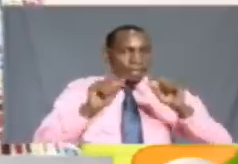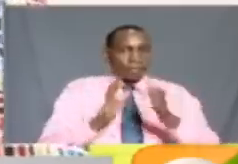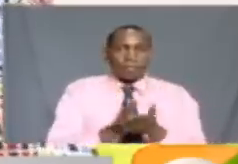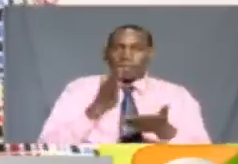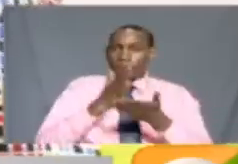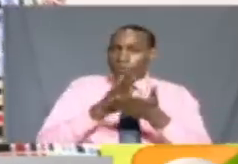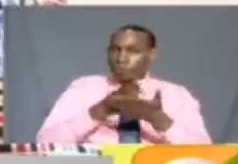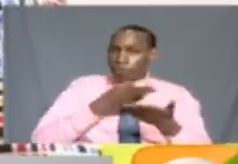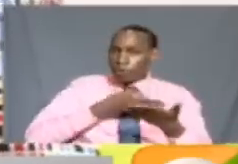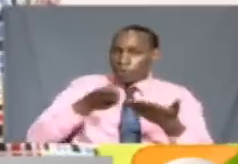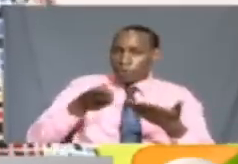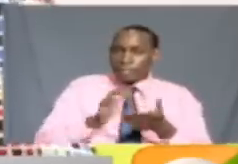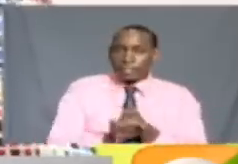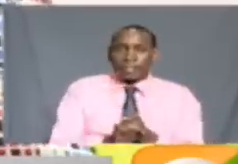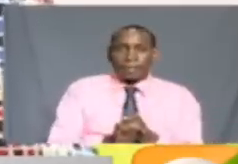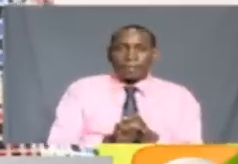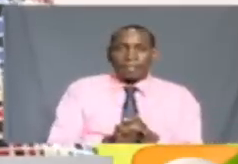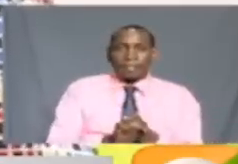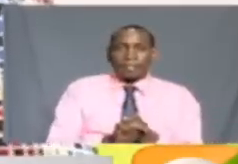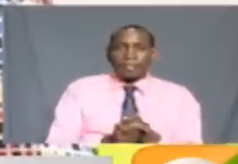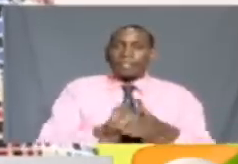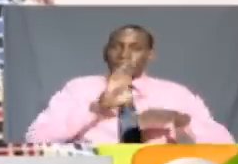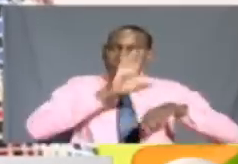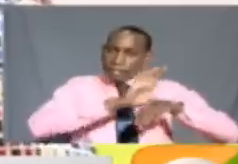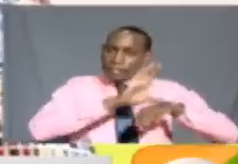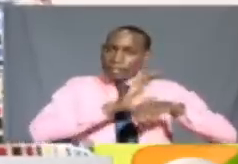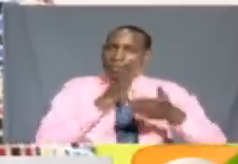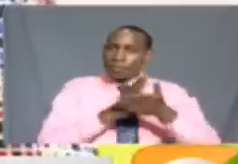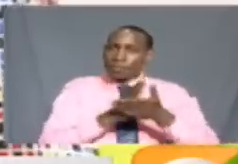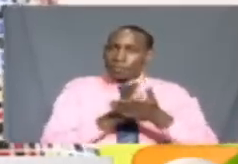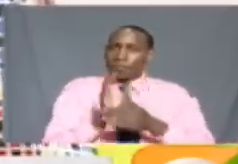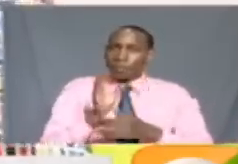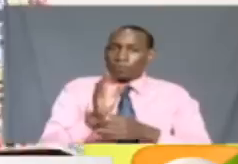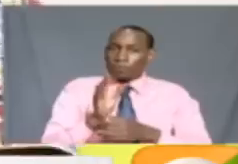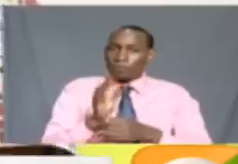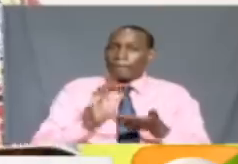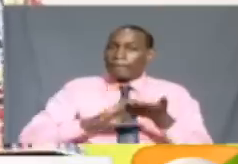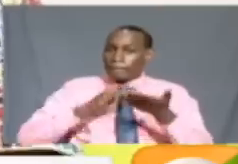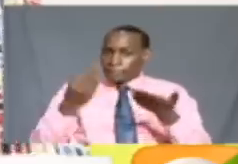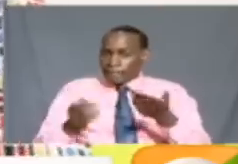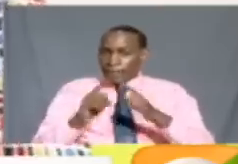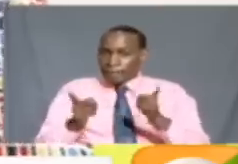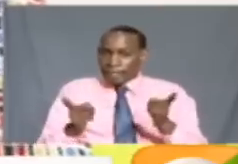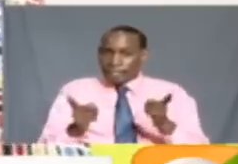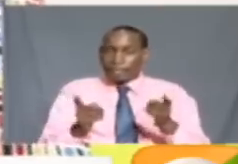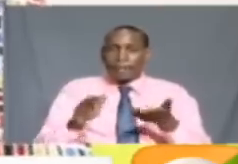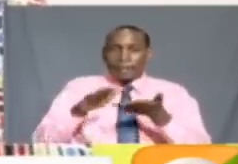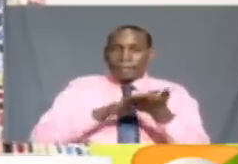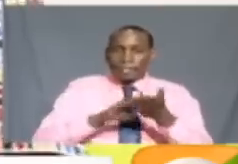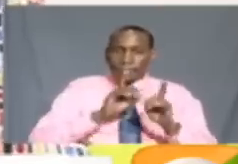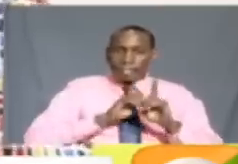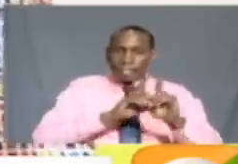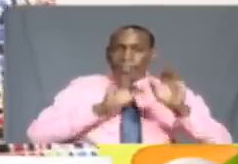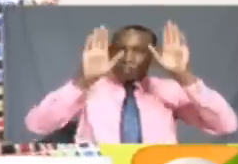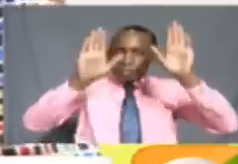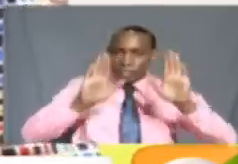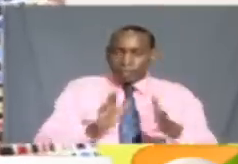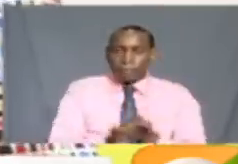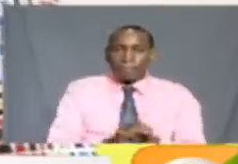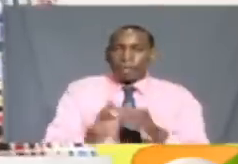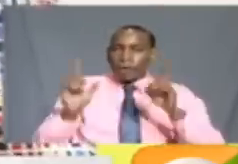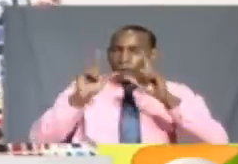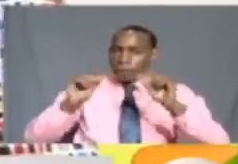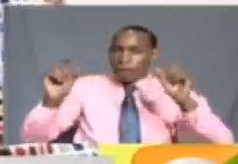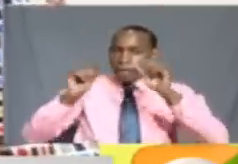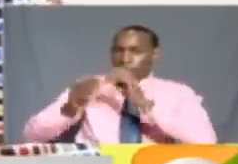honest. I mean, there are some points the church has missed, you know, the marks. Yeah. And so we're going back to the basics. Again, discipleship is a key. Yeah. We have to go back to the word of